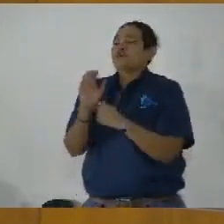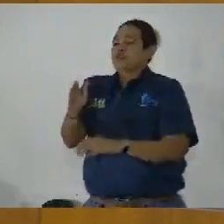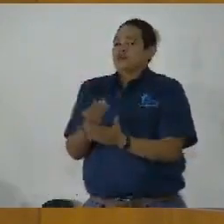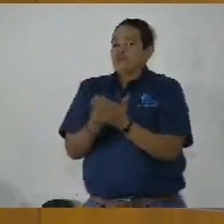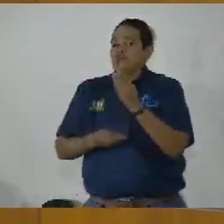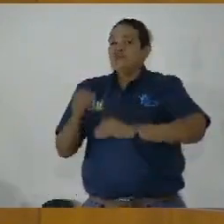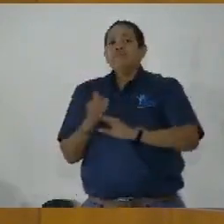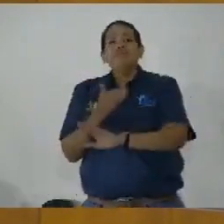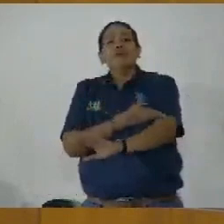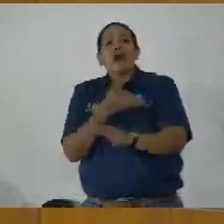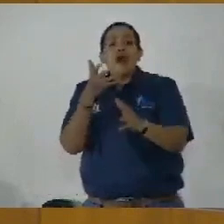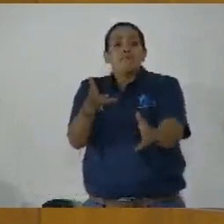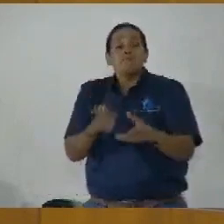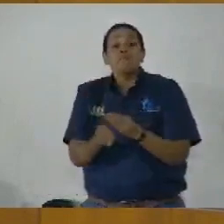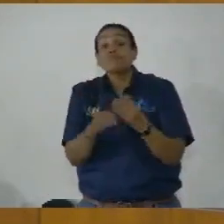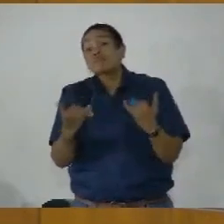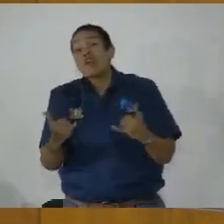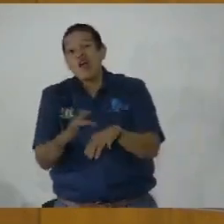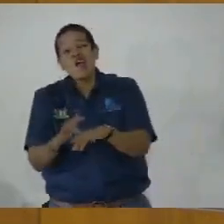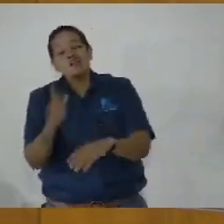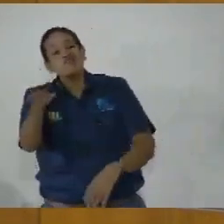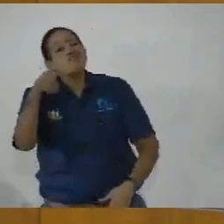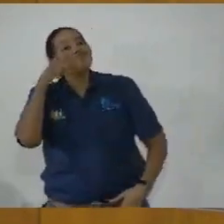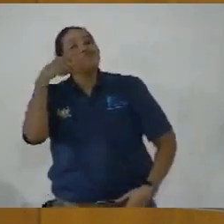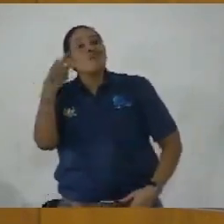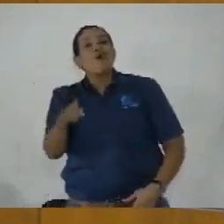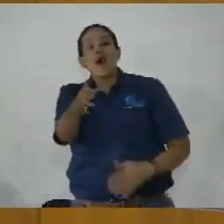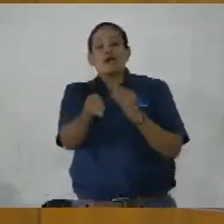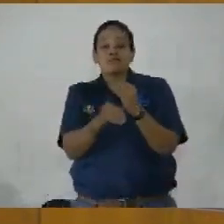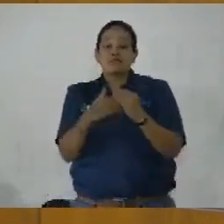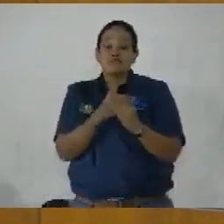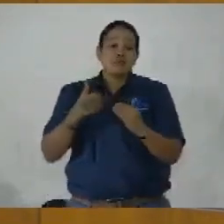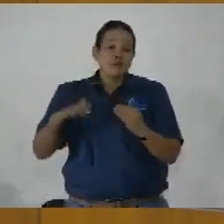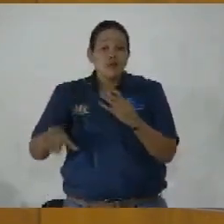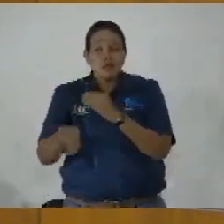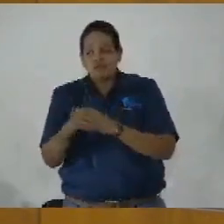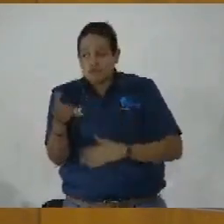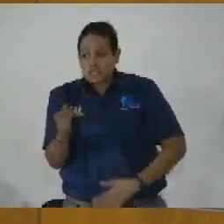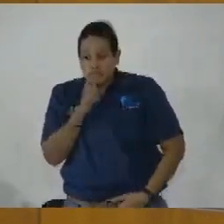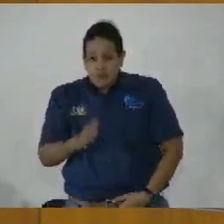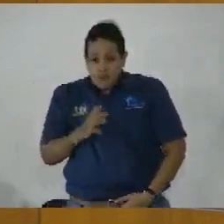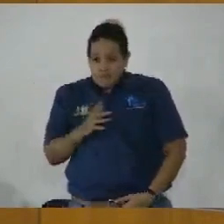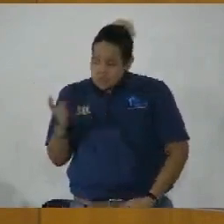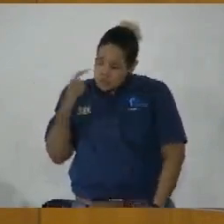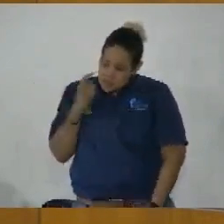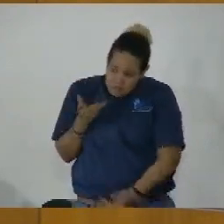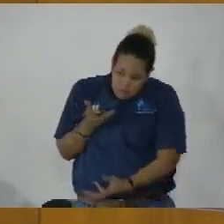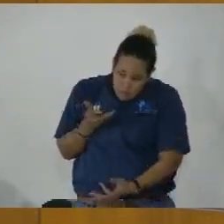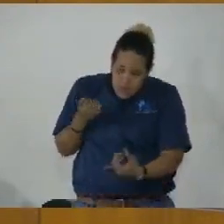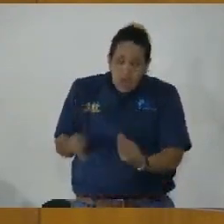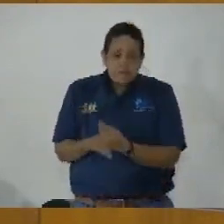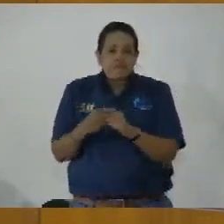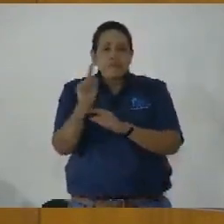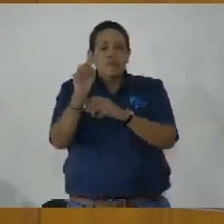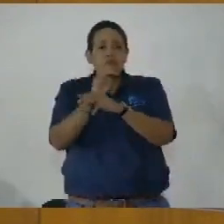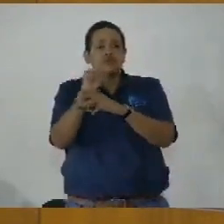growth. Earlier today, well, just now, members of Parliament would have received official correspondence from the Ministry